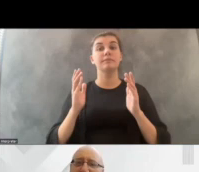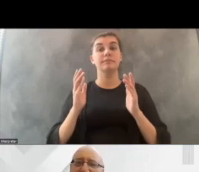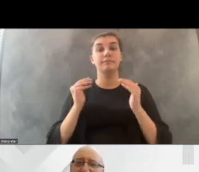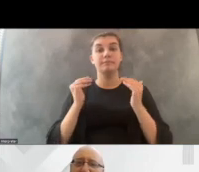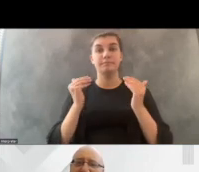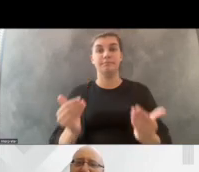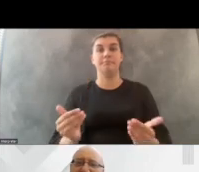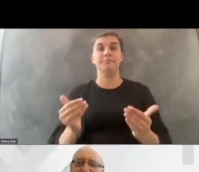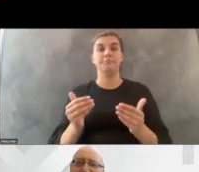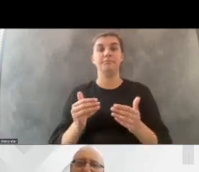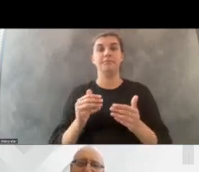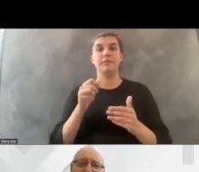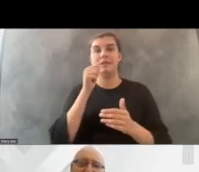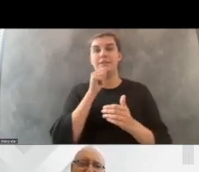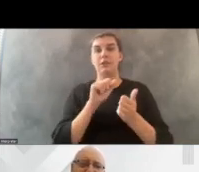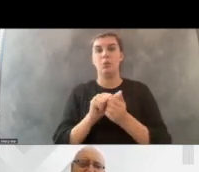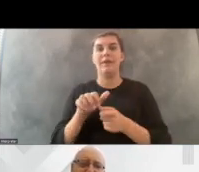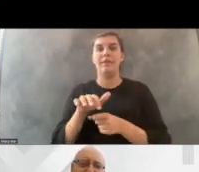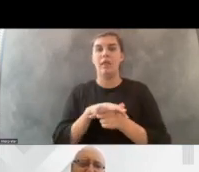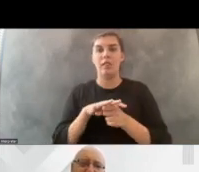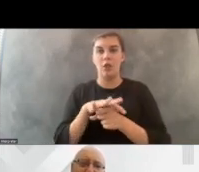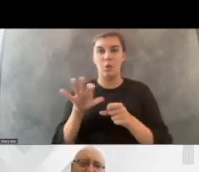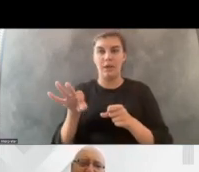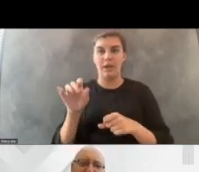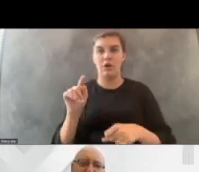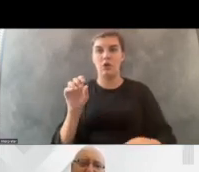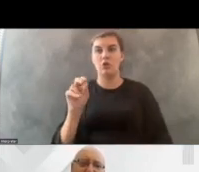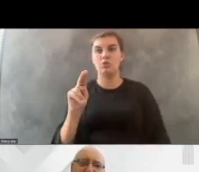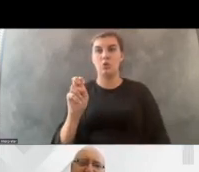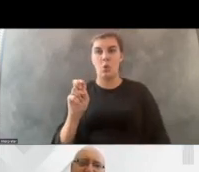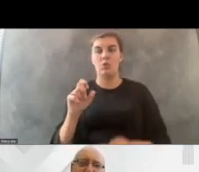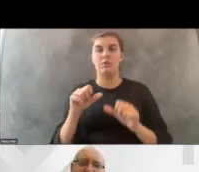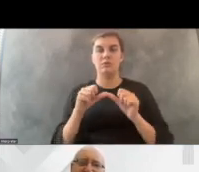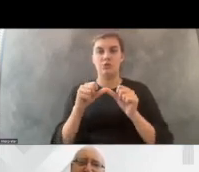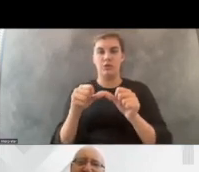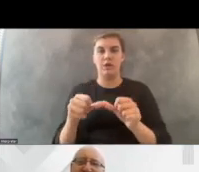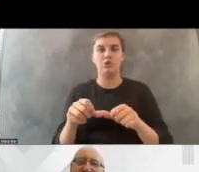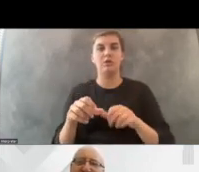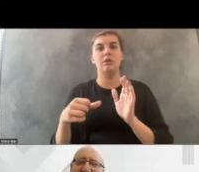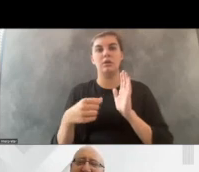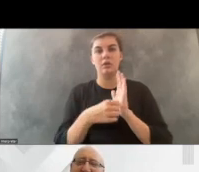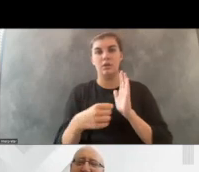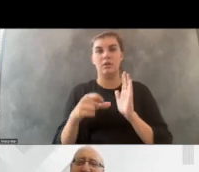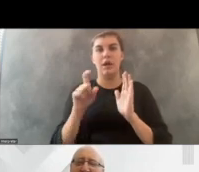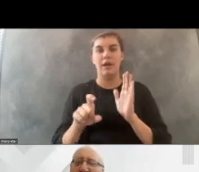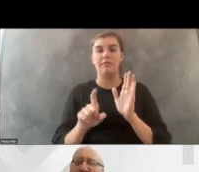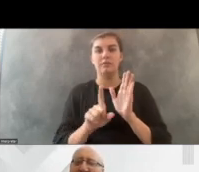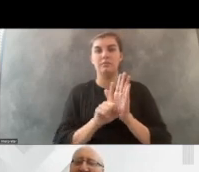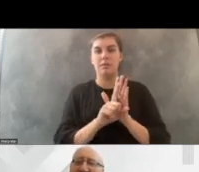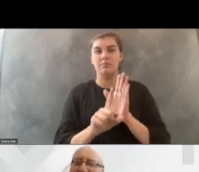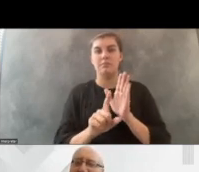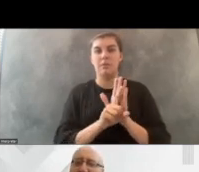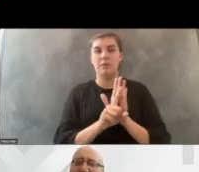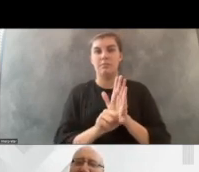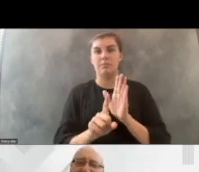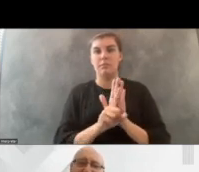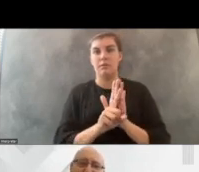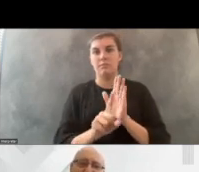includes describing how you activate the pedestrian push button. In 307.2, it also talks about